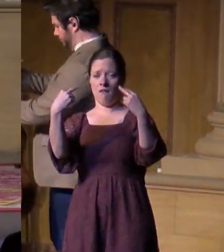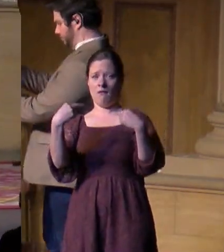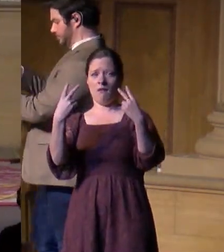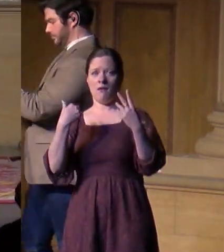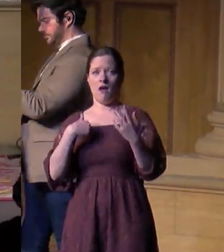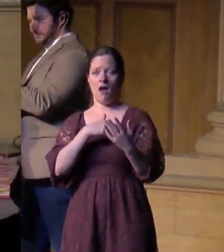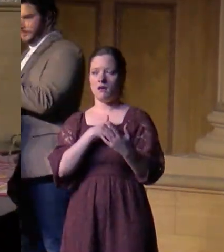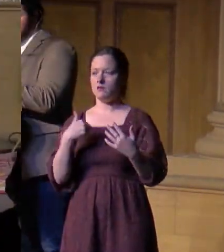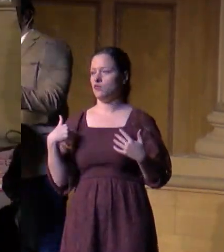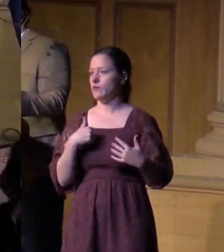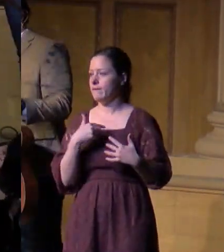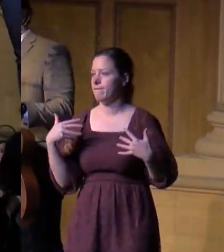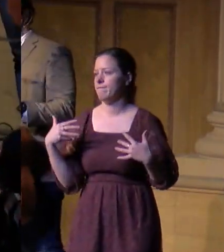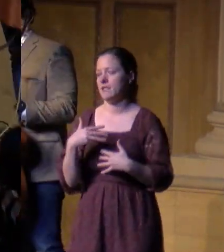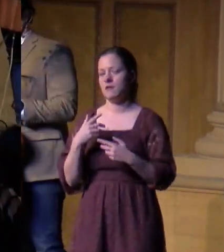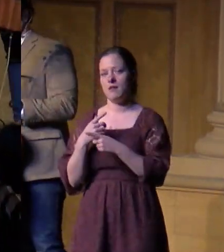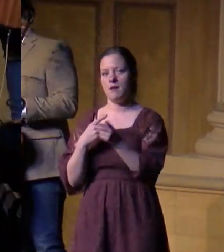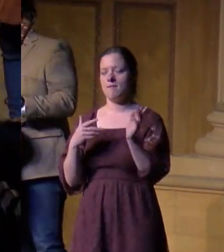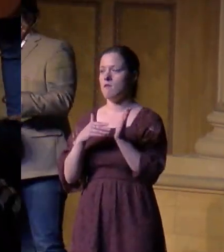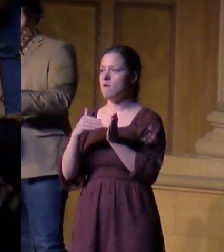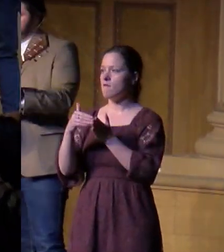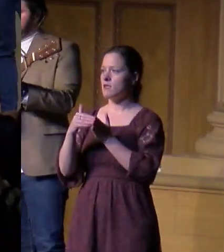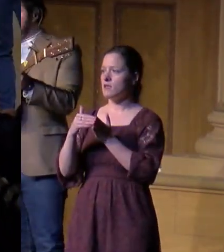to thwart our dreams and our desires